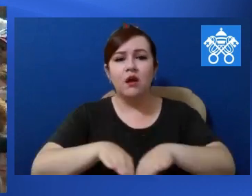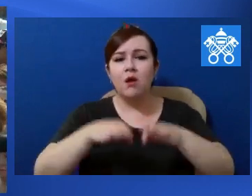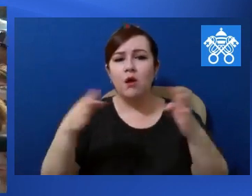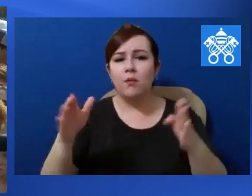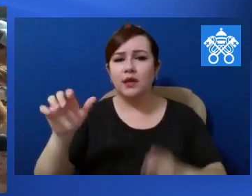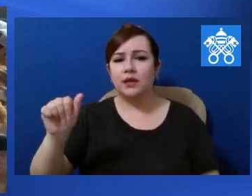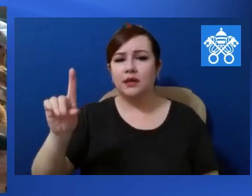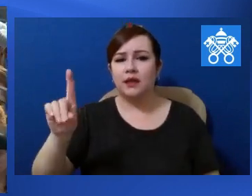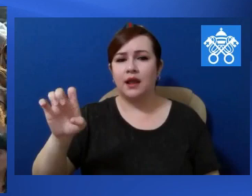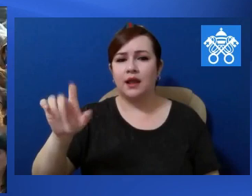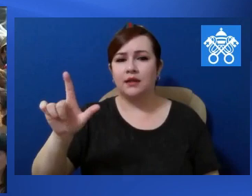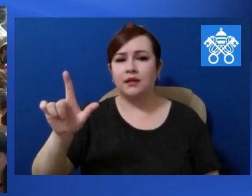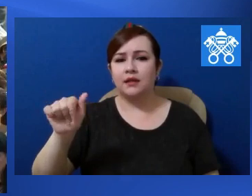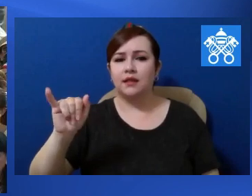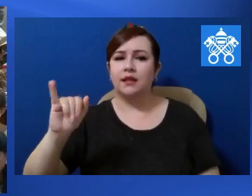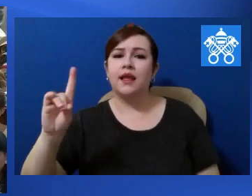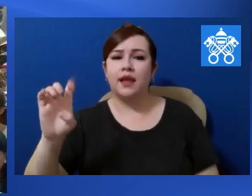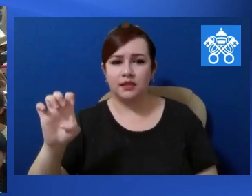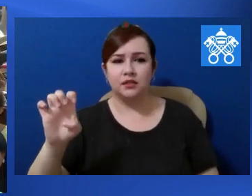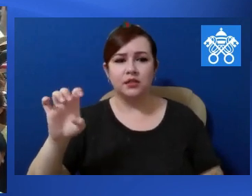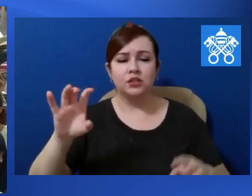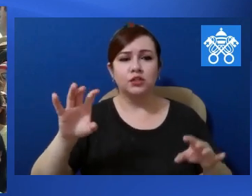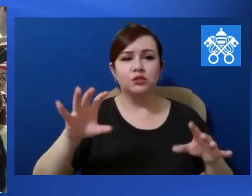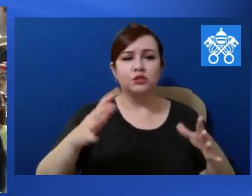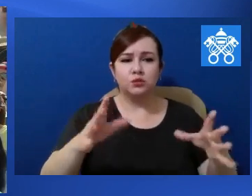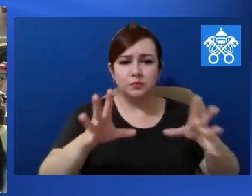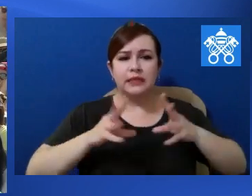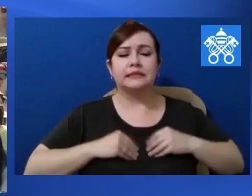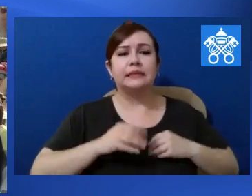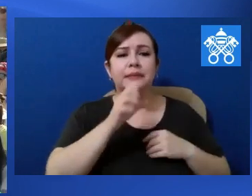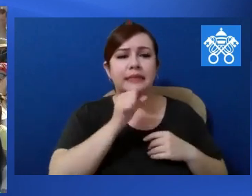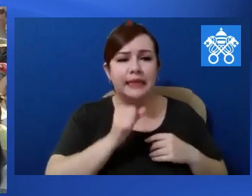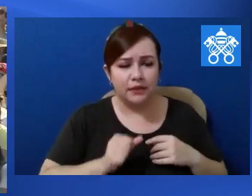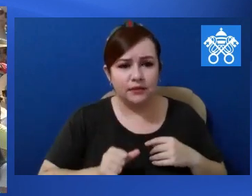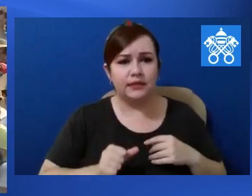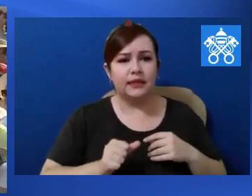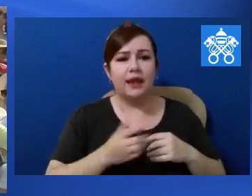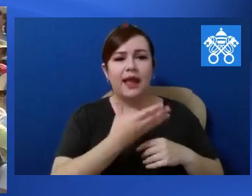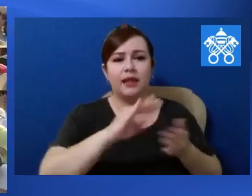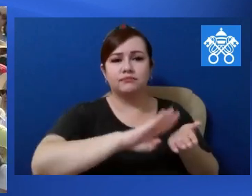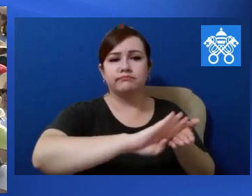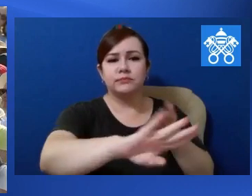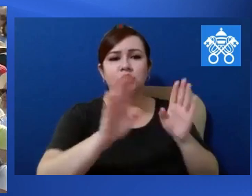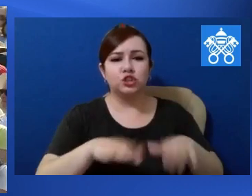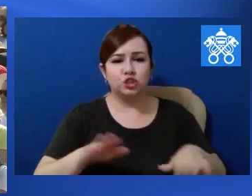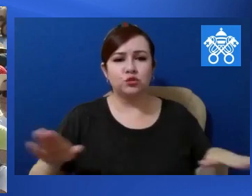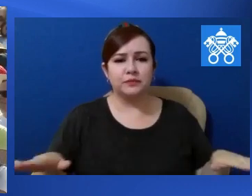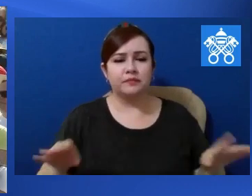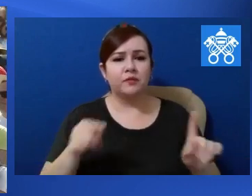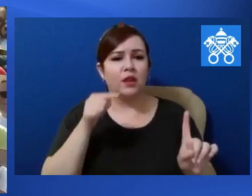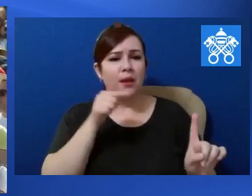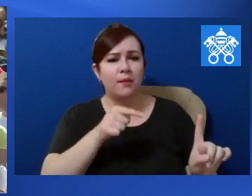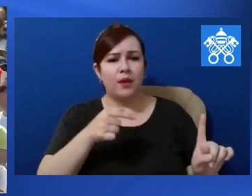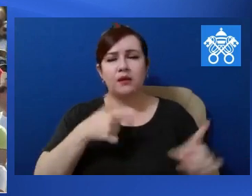of catechesis on apostolic zeal, we are encountering some exemplary figures of men and